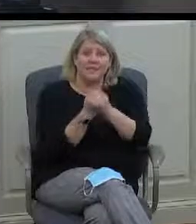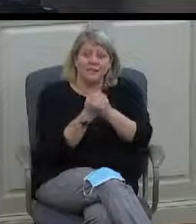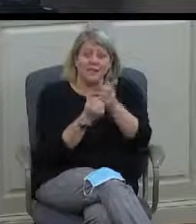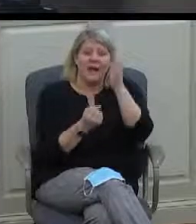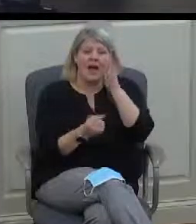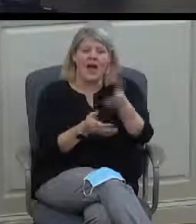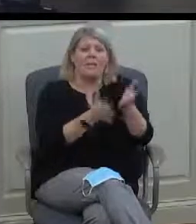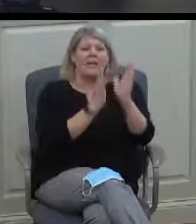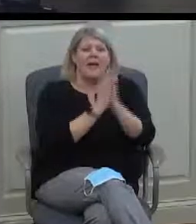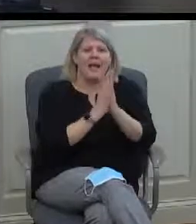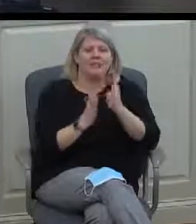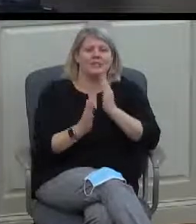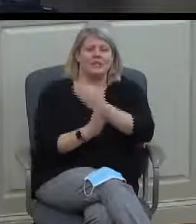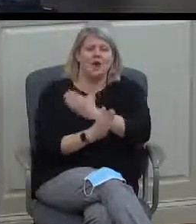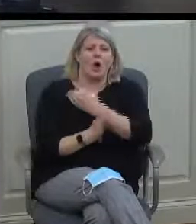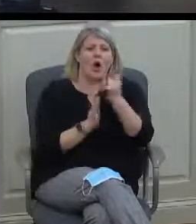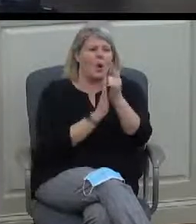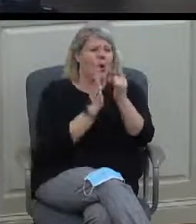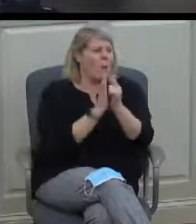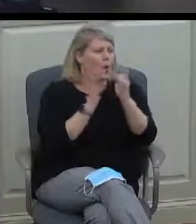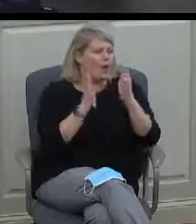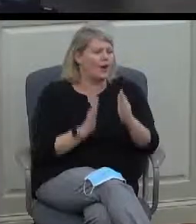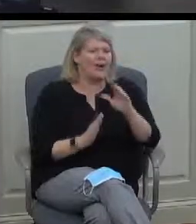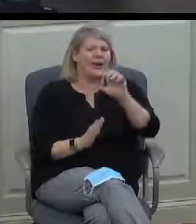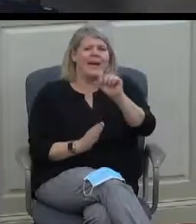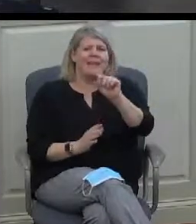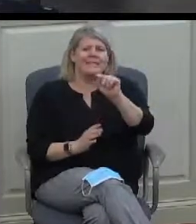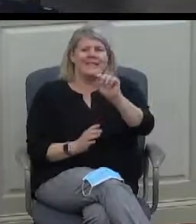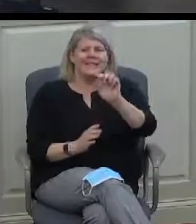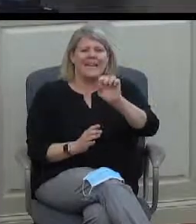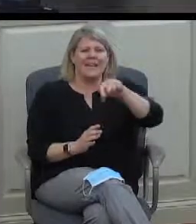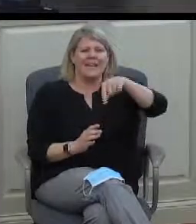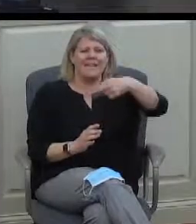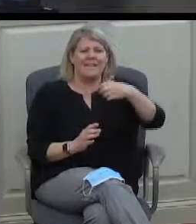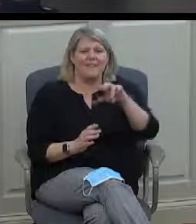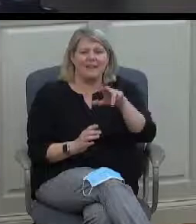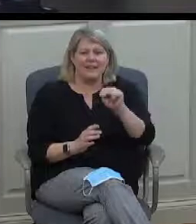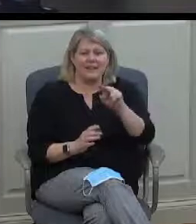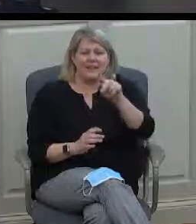Attorney, Stephen Dexter, to come forward and lead us in that, please.